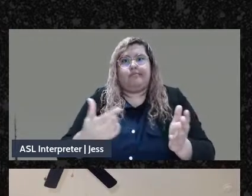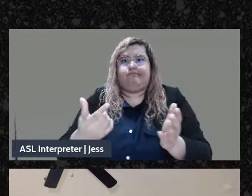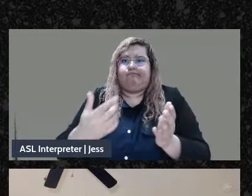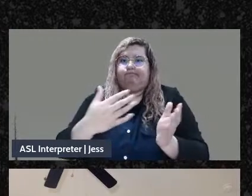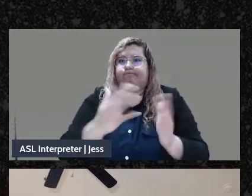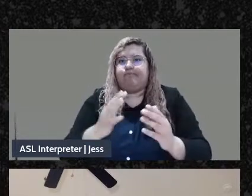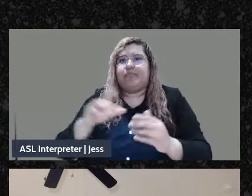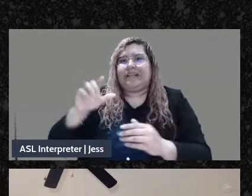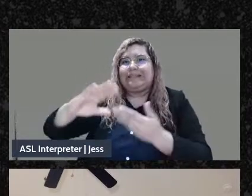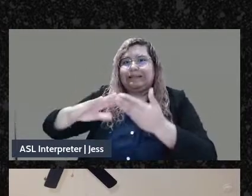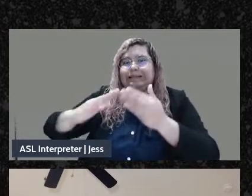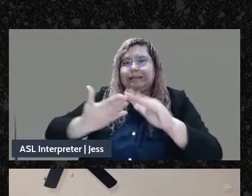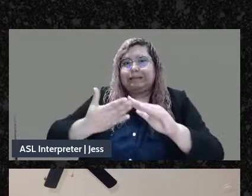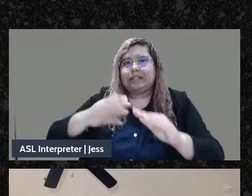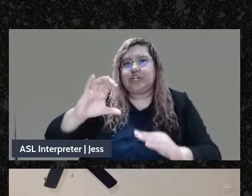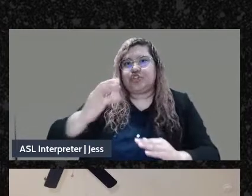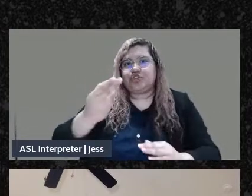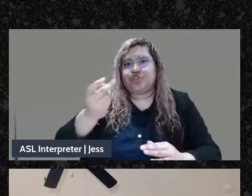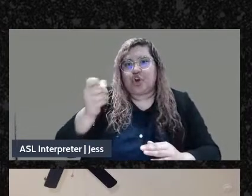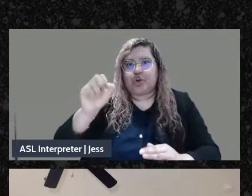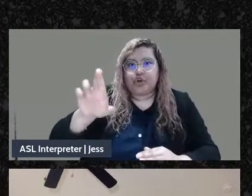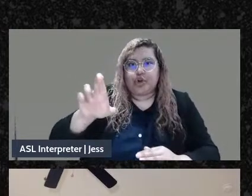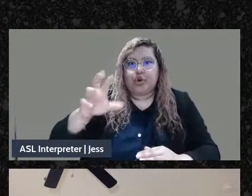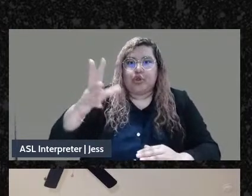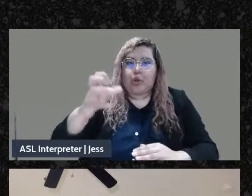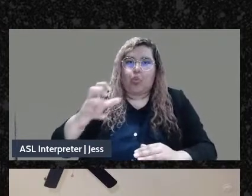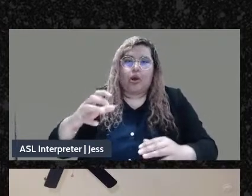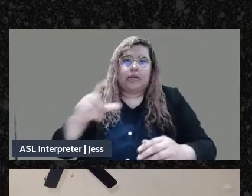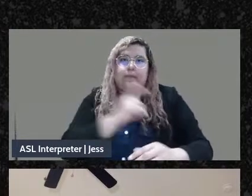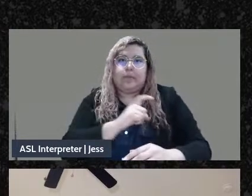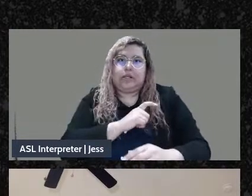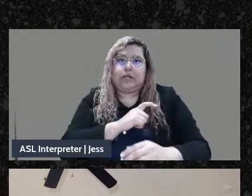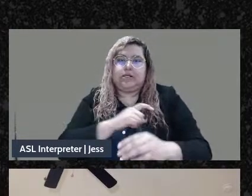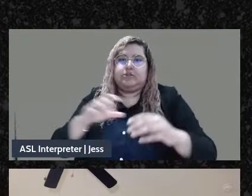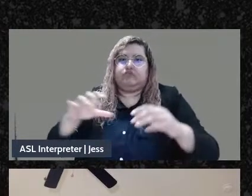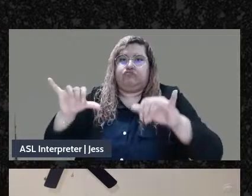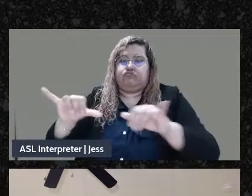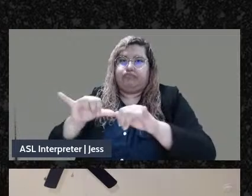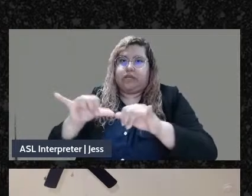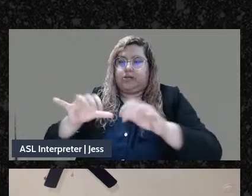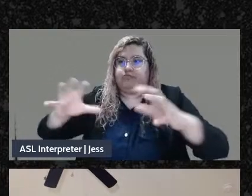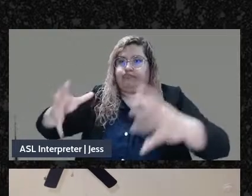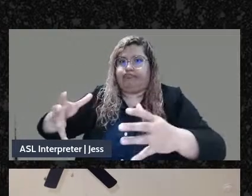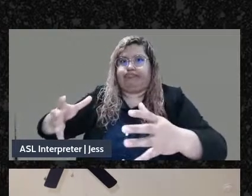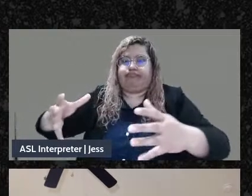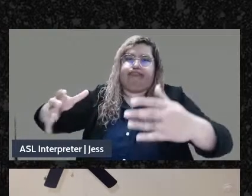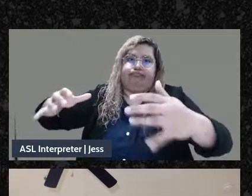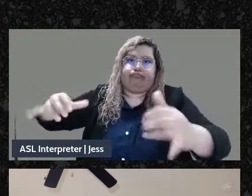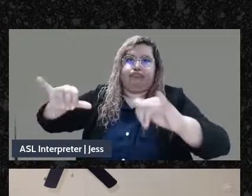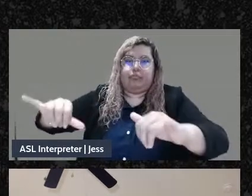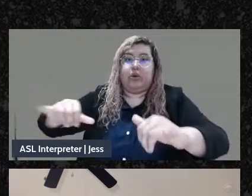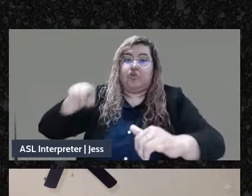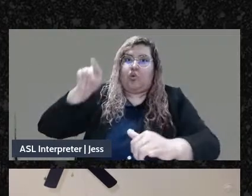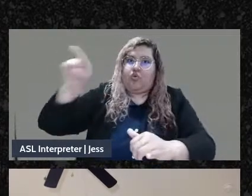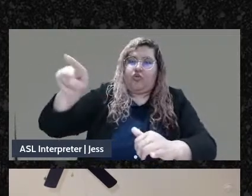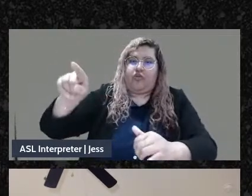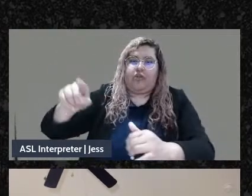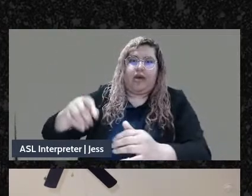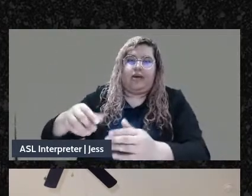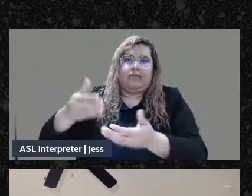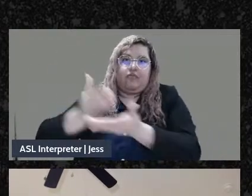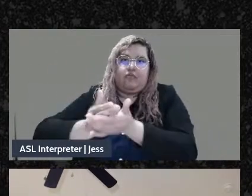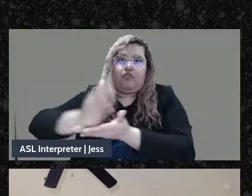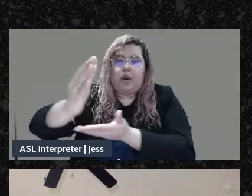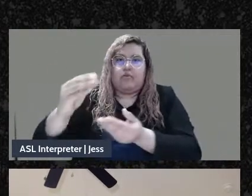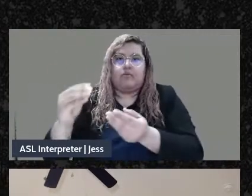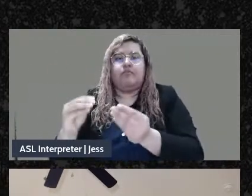to maintain a police department of a particular size. So it would have paved the way for creating new approaches to public safety